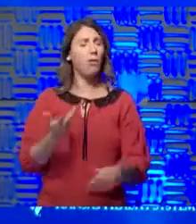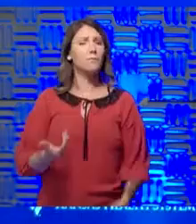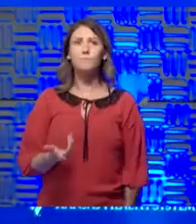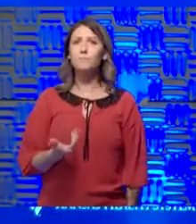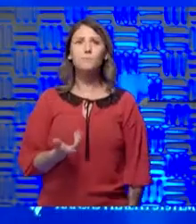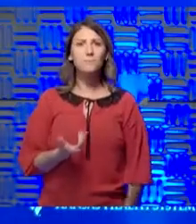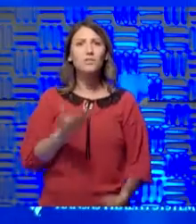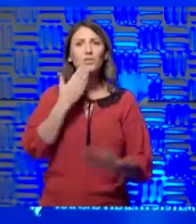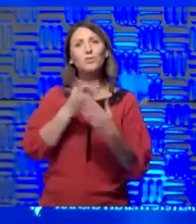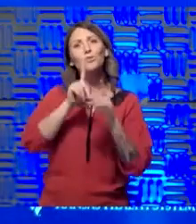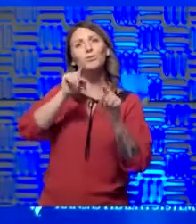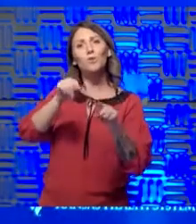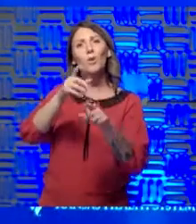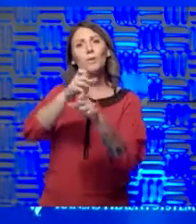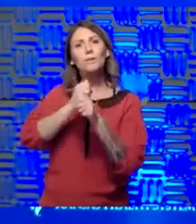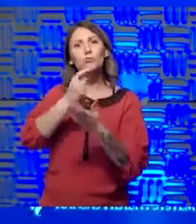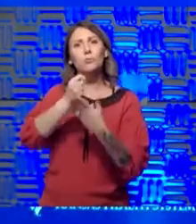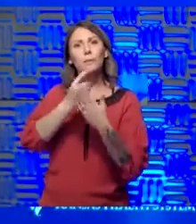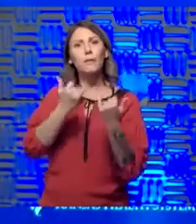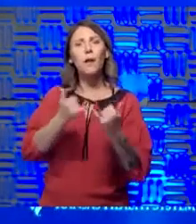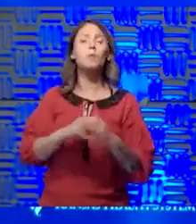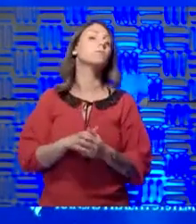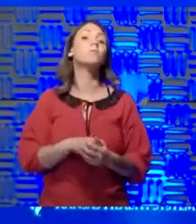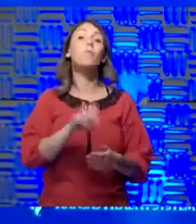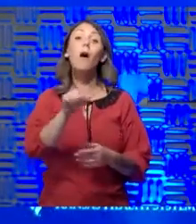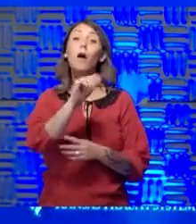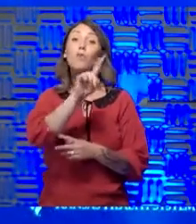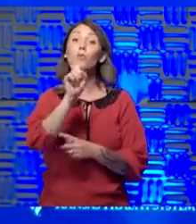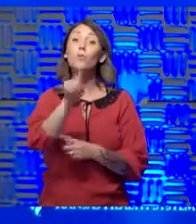get treatment now. Other questions?